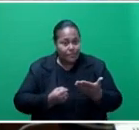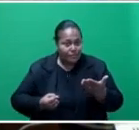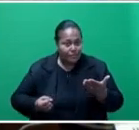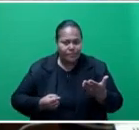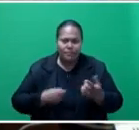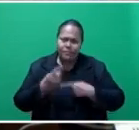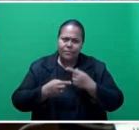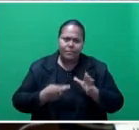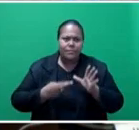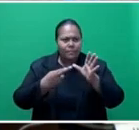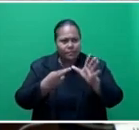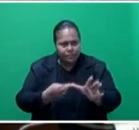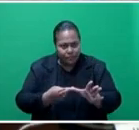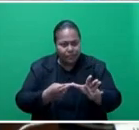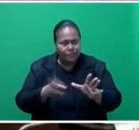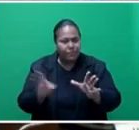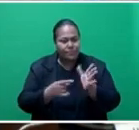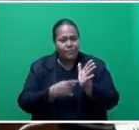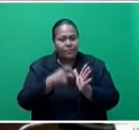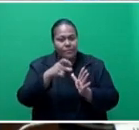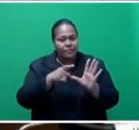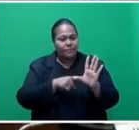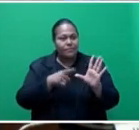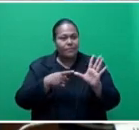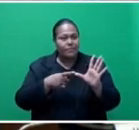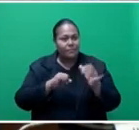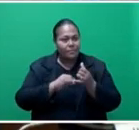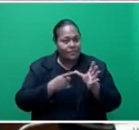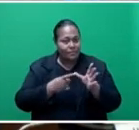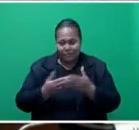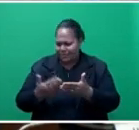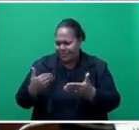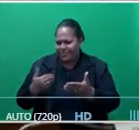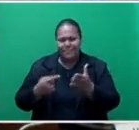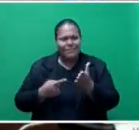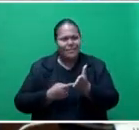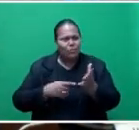devastating impact of TC Yasa and more recently TC Ana on Fiji's agriculture sector.